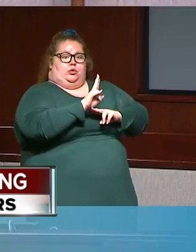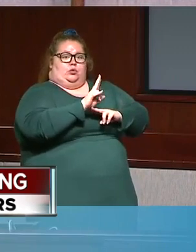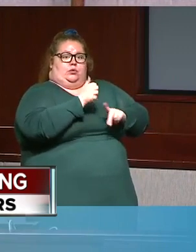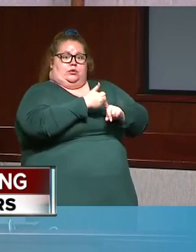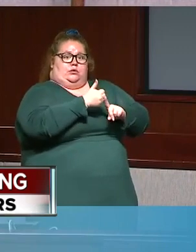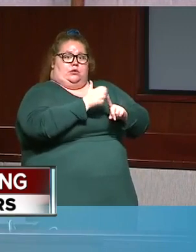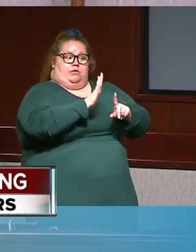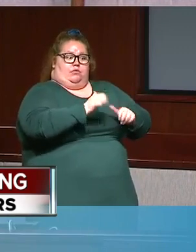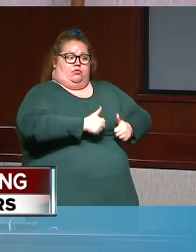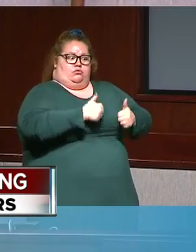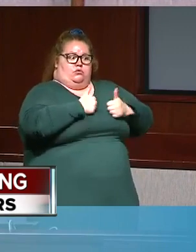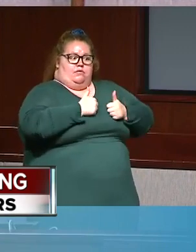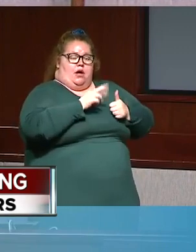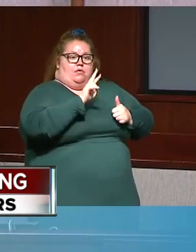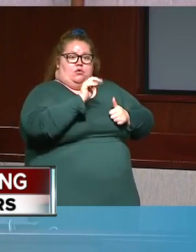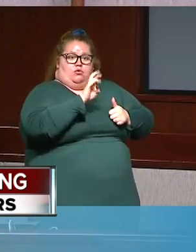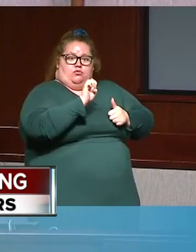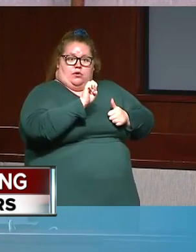ICU?